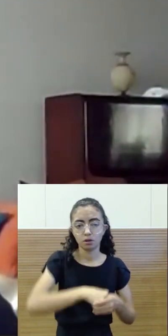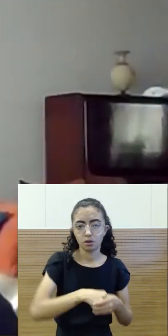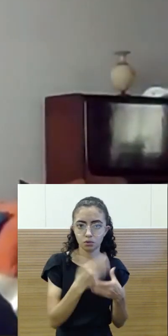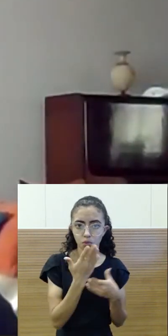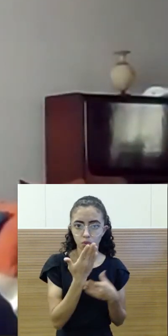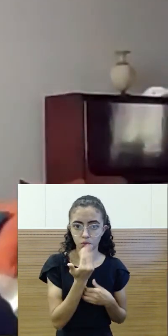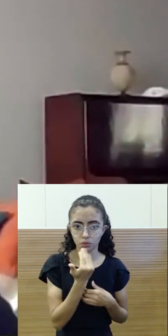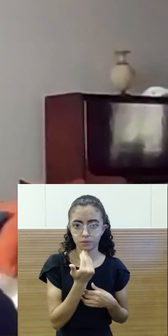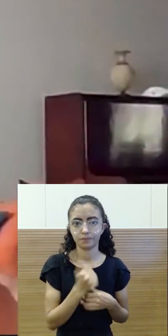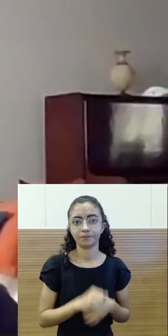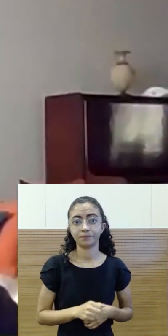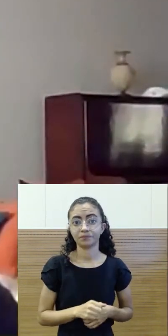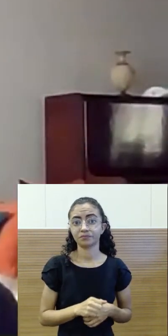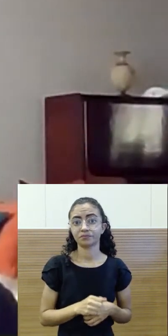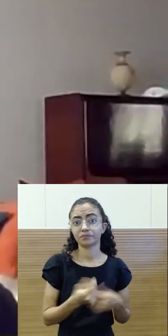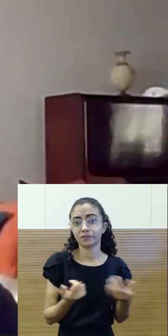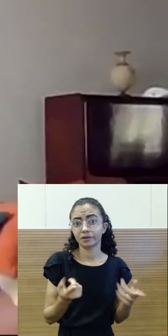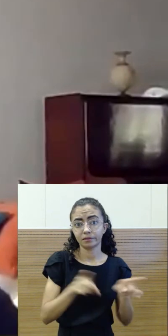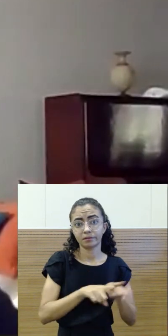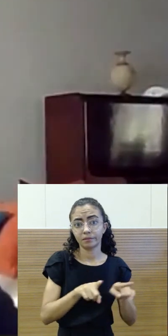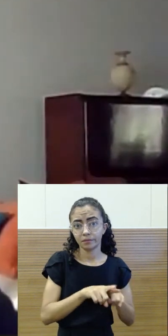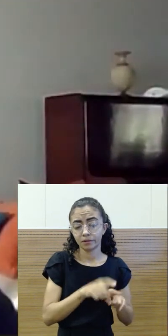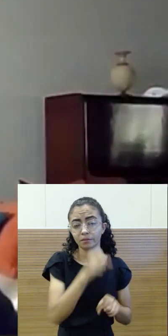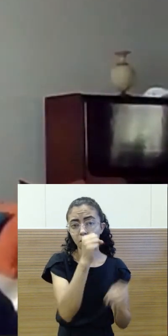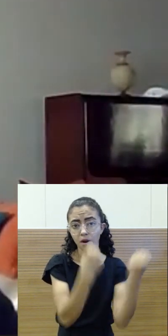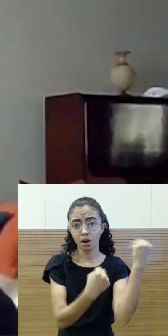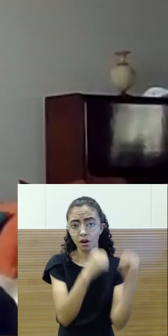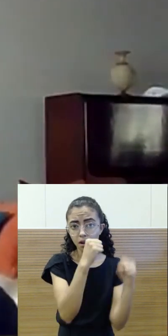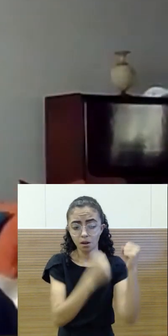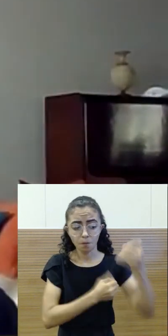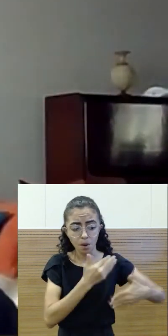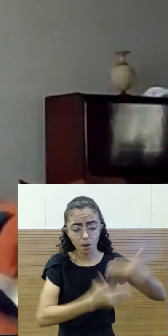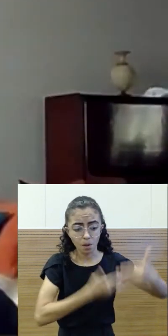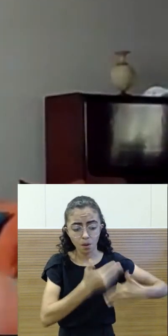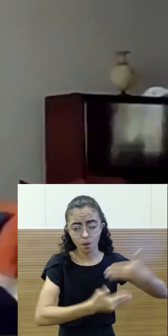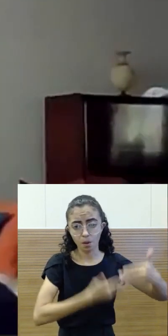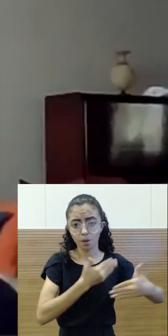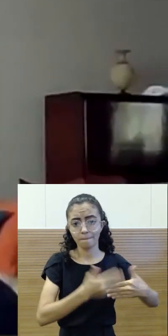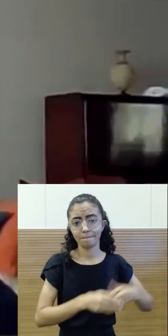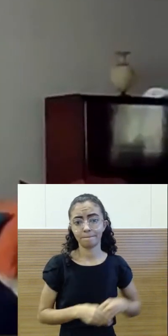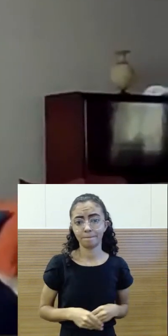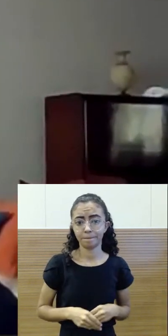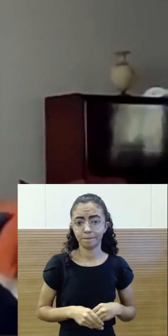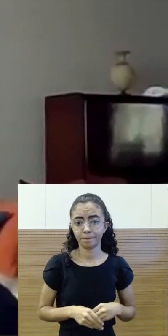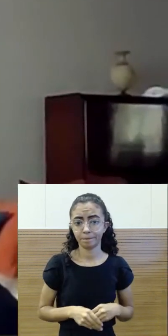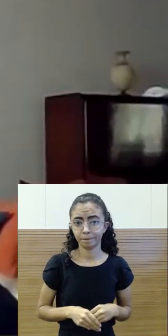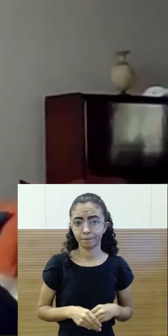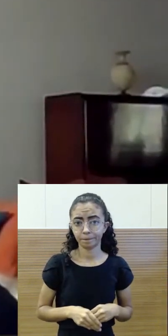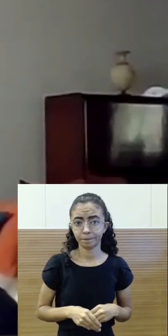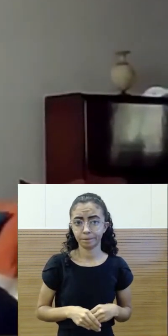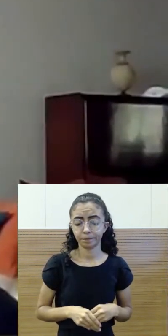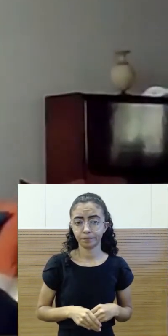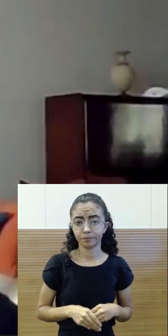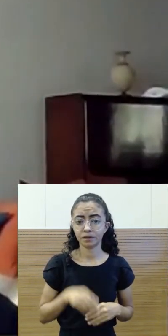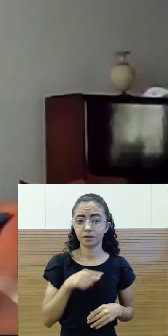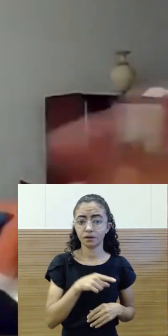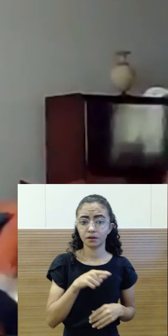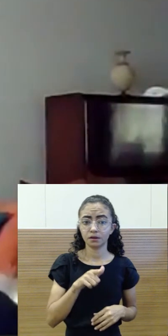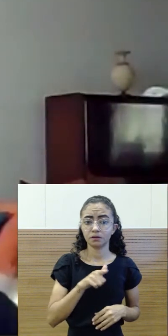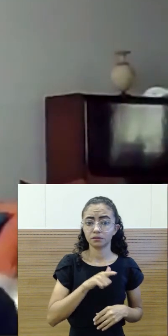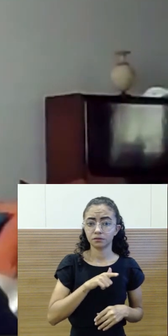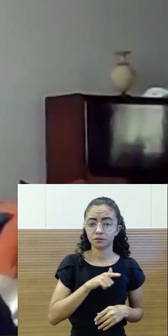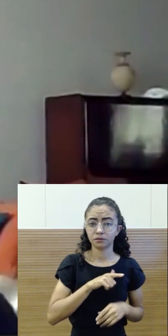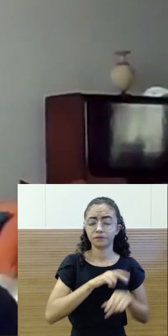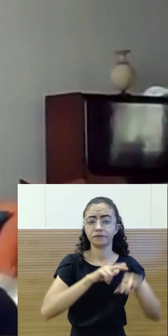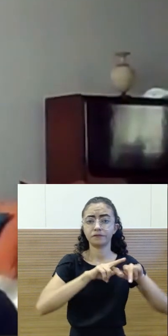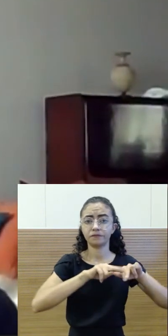in foods, several ultra processed foods, as expected, they like glycosates, for